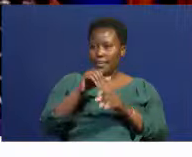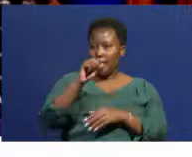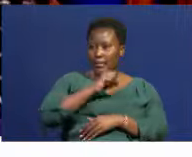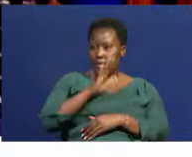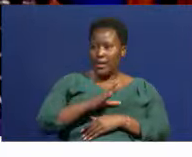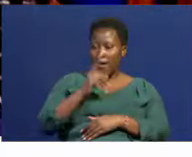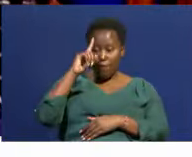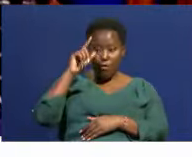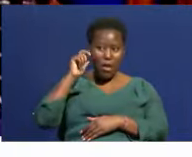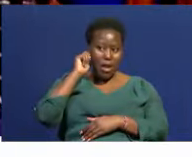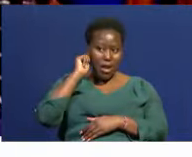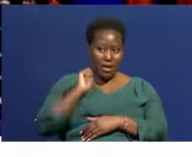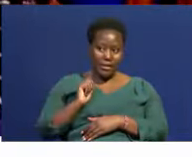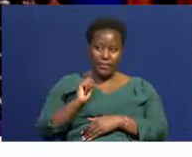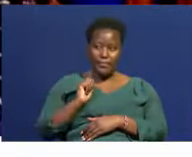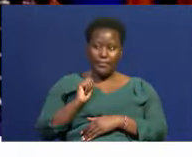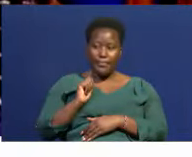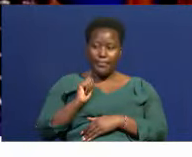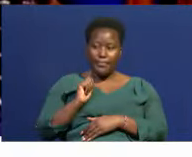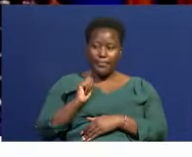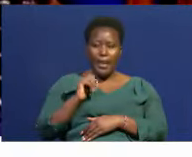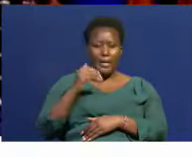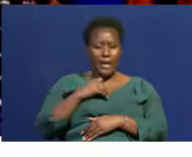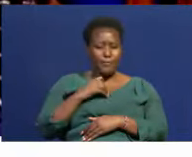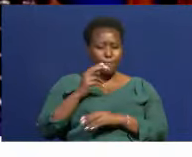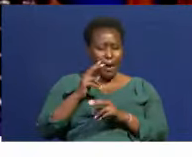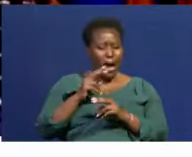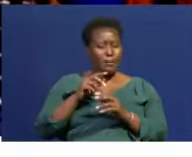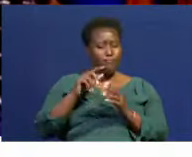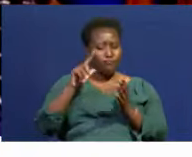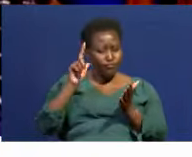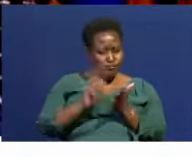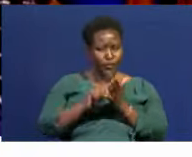Senator Fernandi has raised a valid concern.